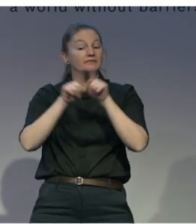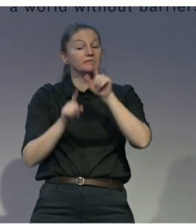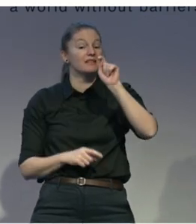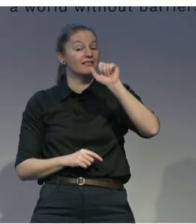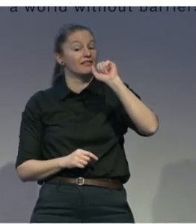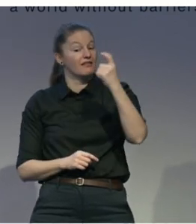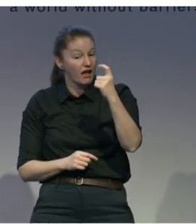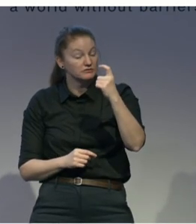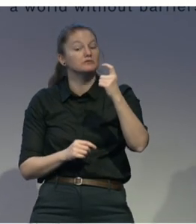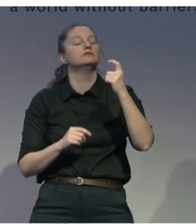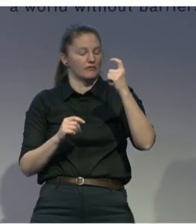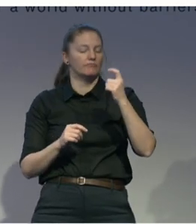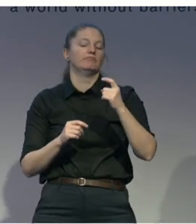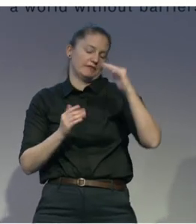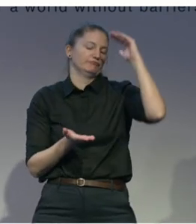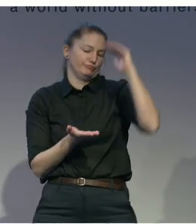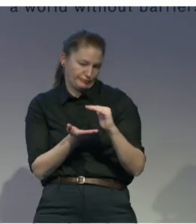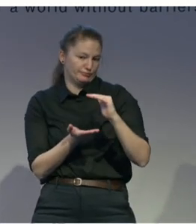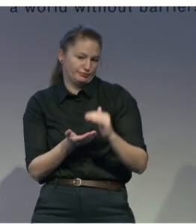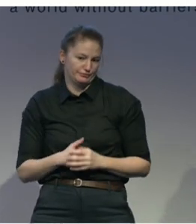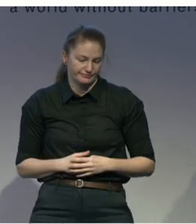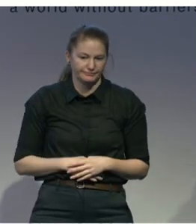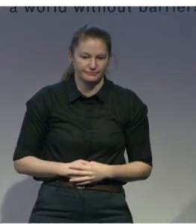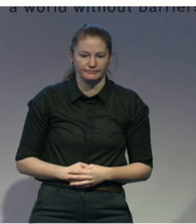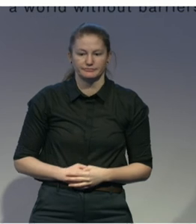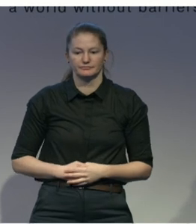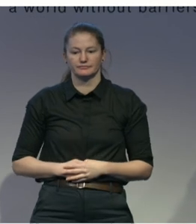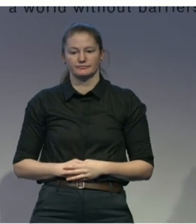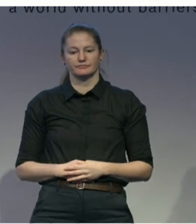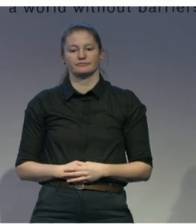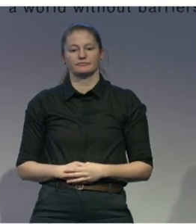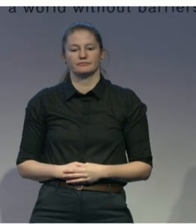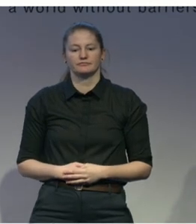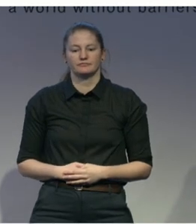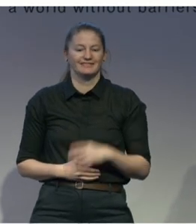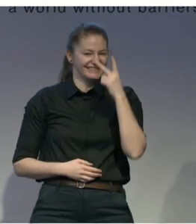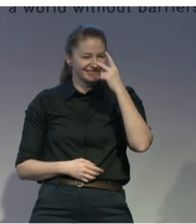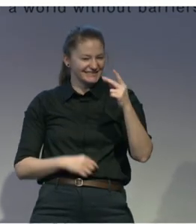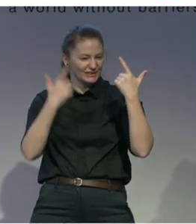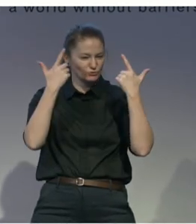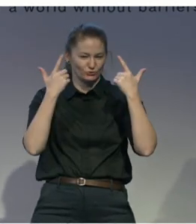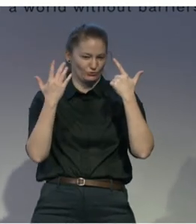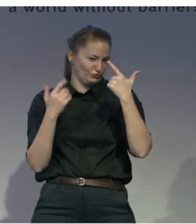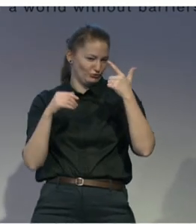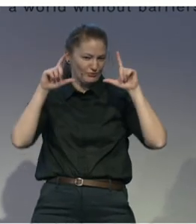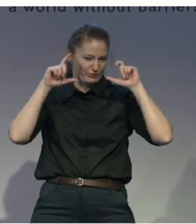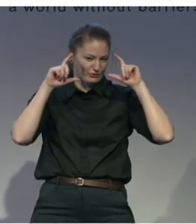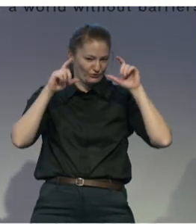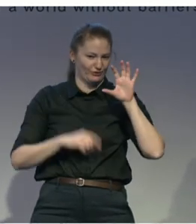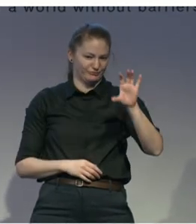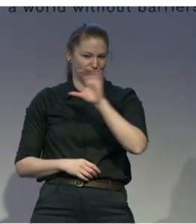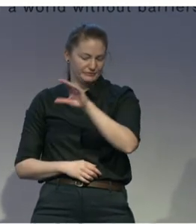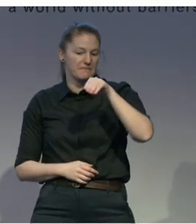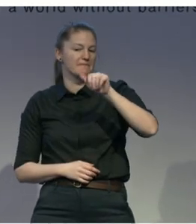I am showing now two photos. Maria is now making jams, since she received